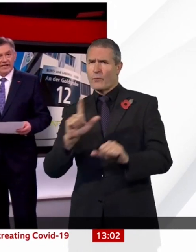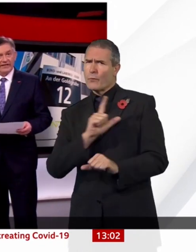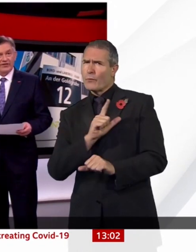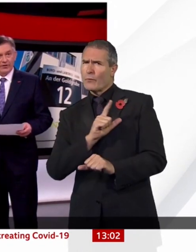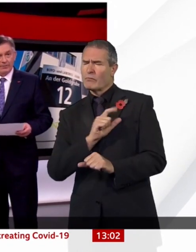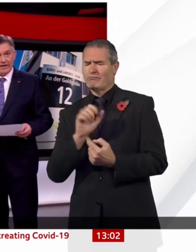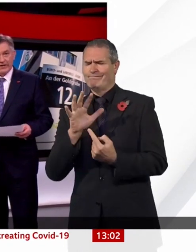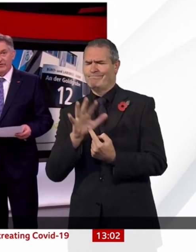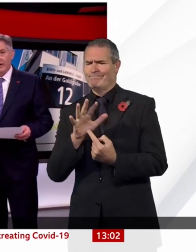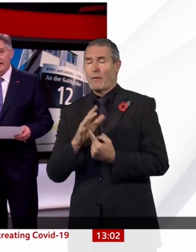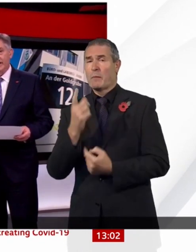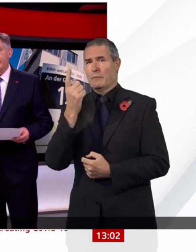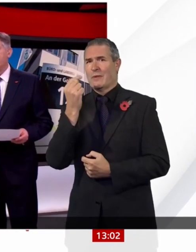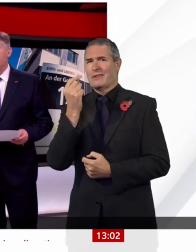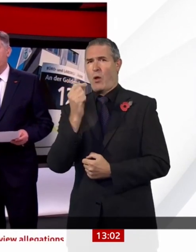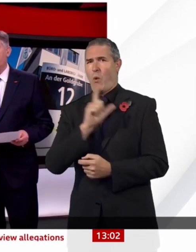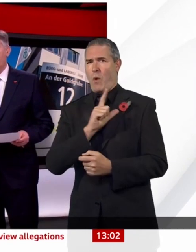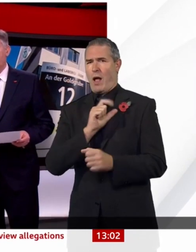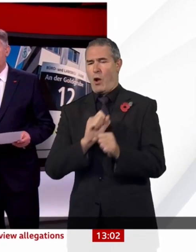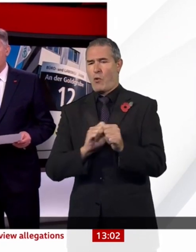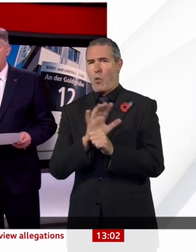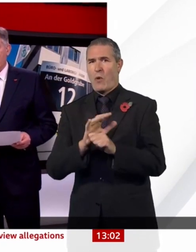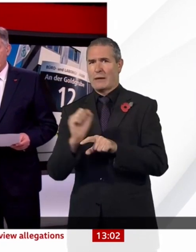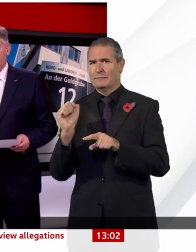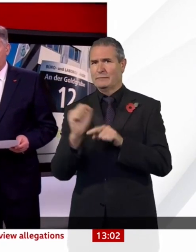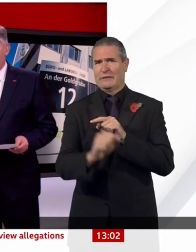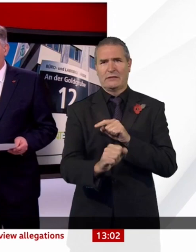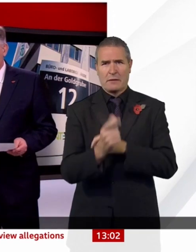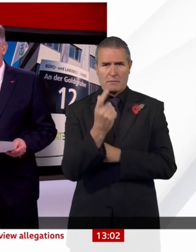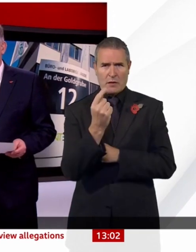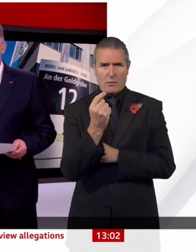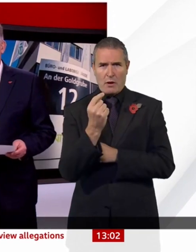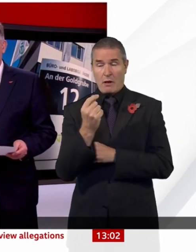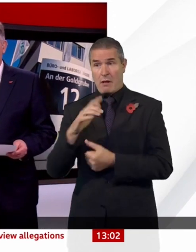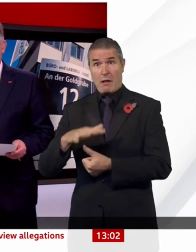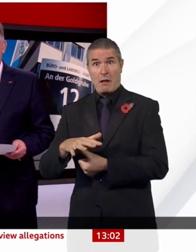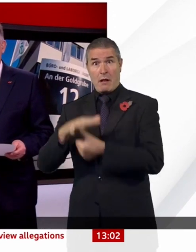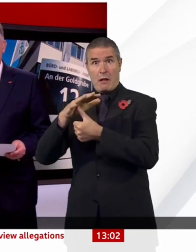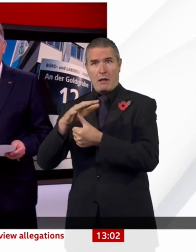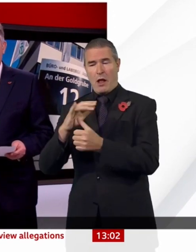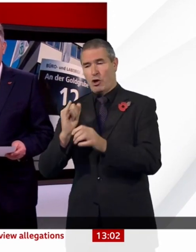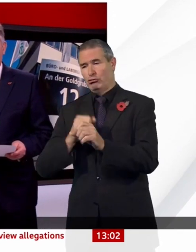what a big day this could be in the fight against coronavirus. It's from the head of one of the drug companies jointly developed.